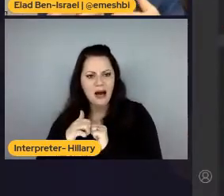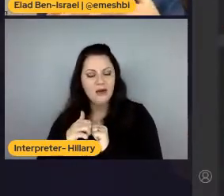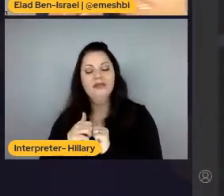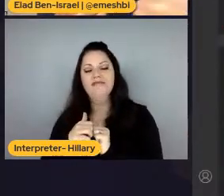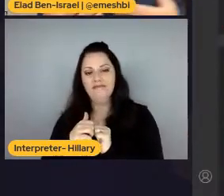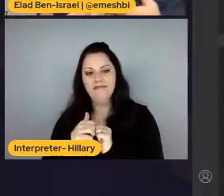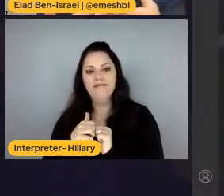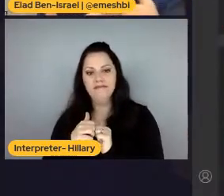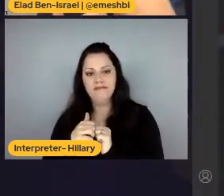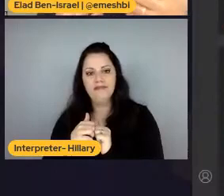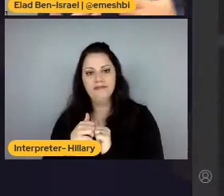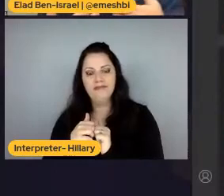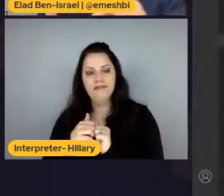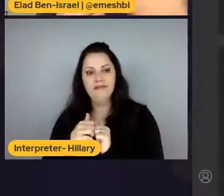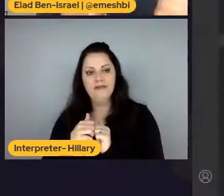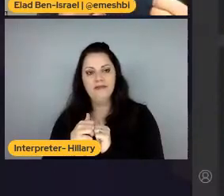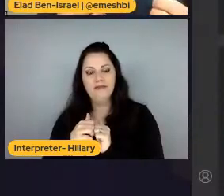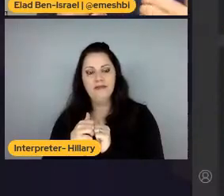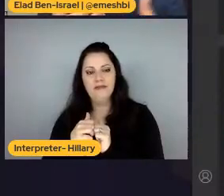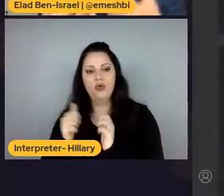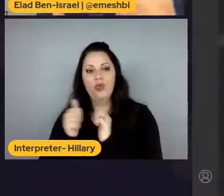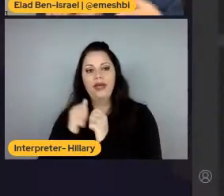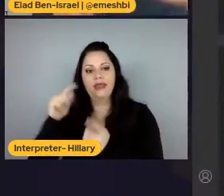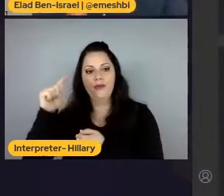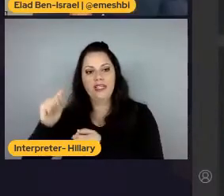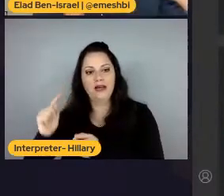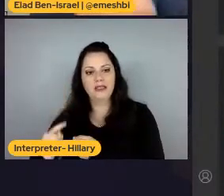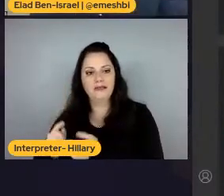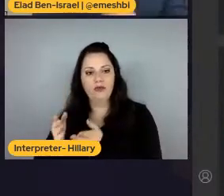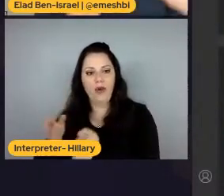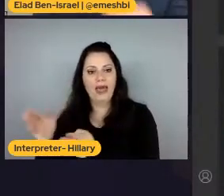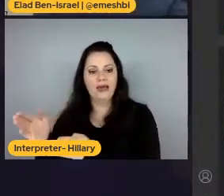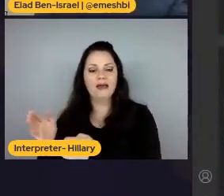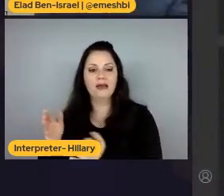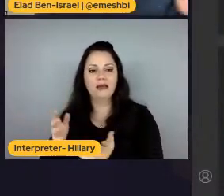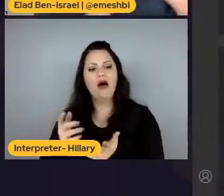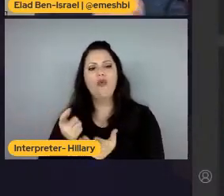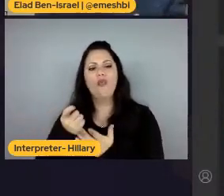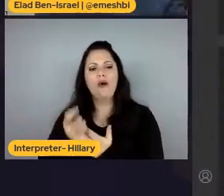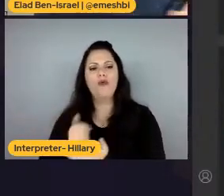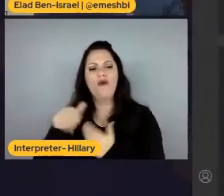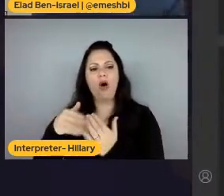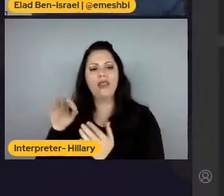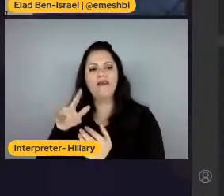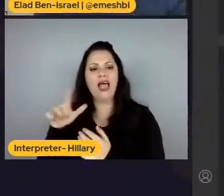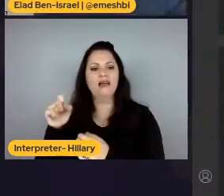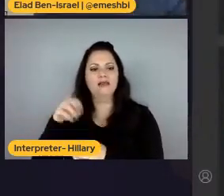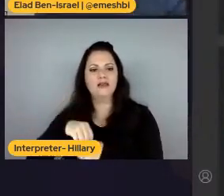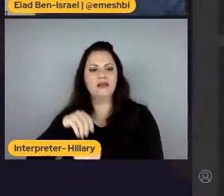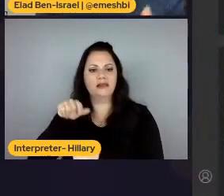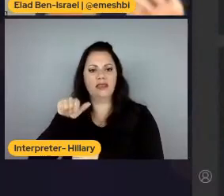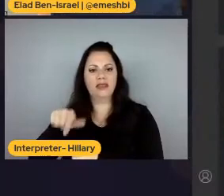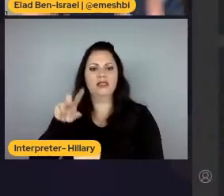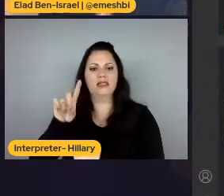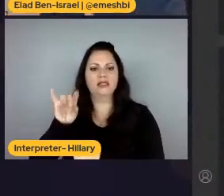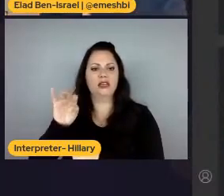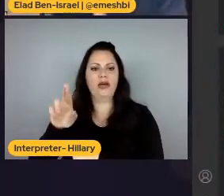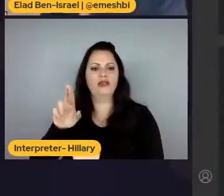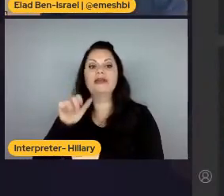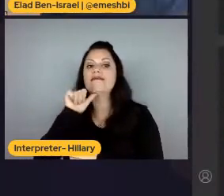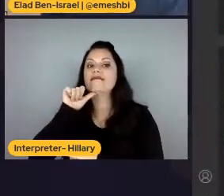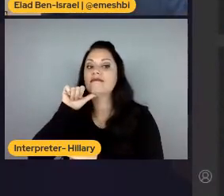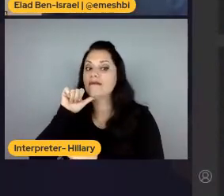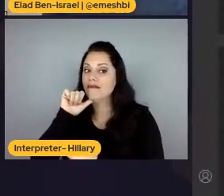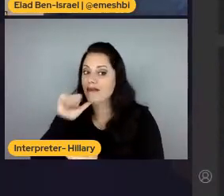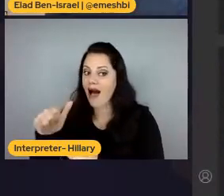by is through a reductive way, right? He's, oh, just remove all the files in this directory that